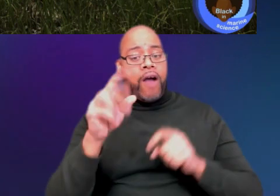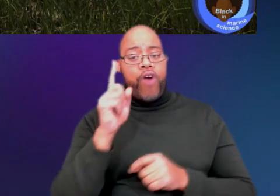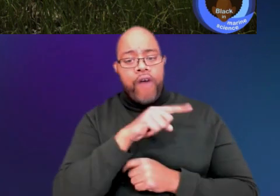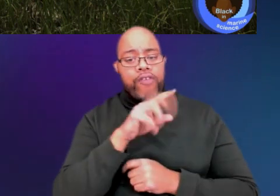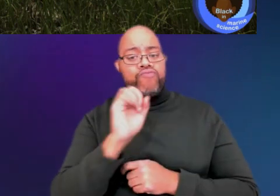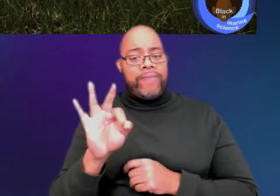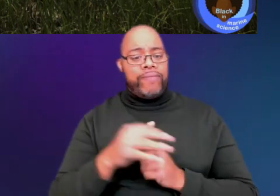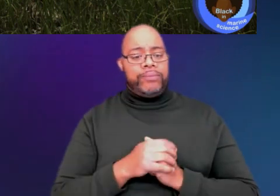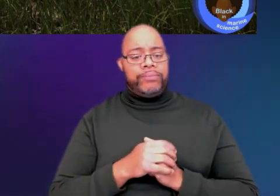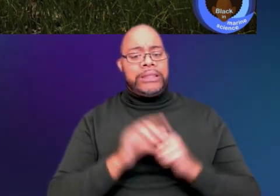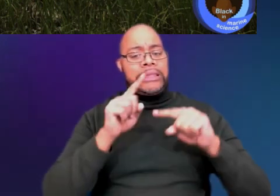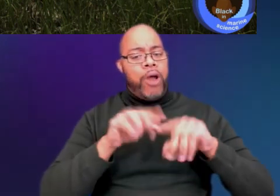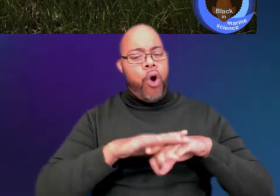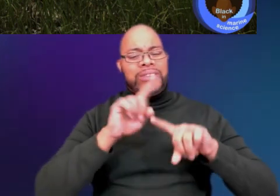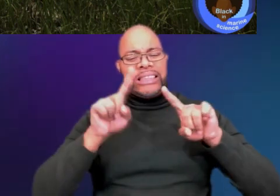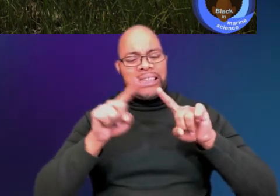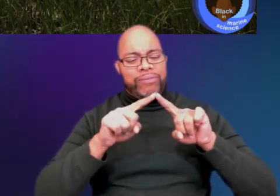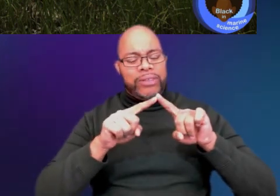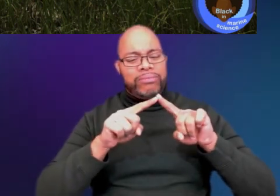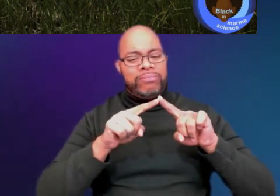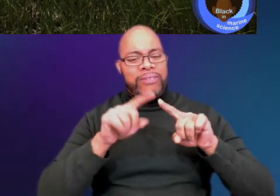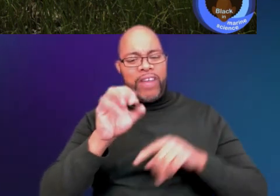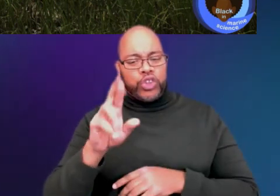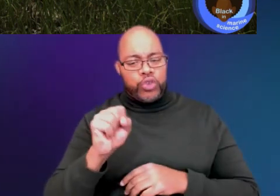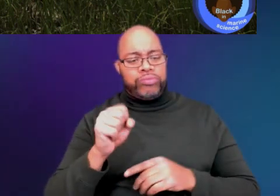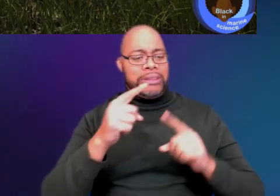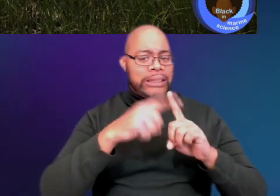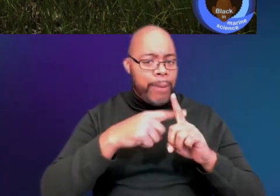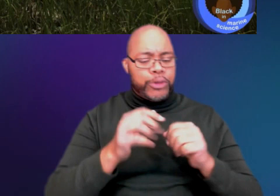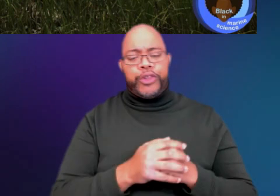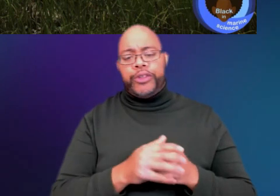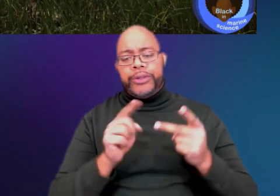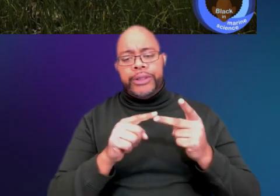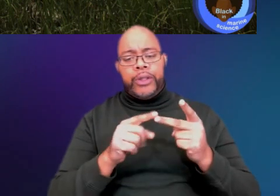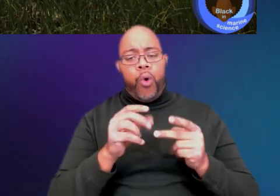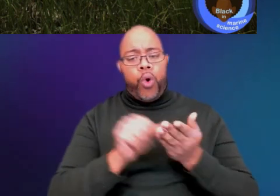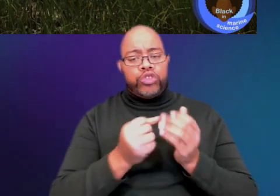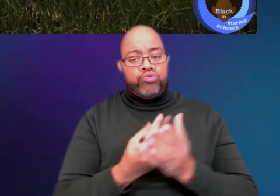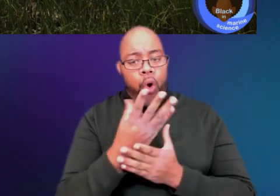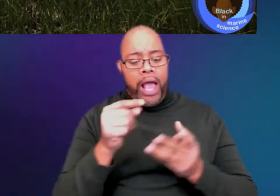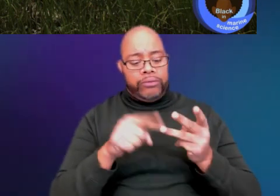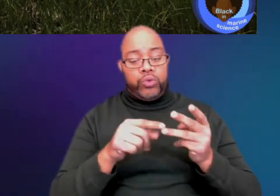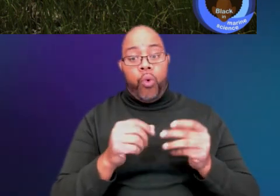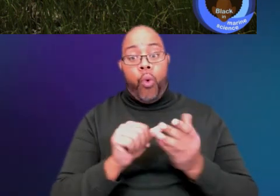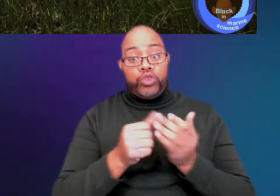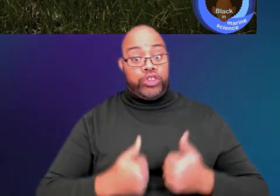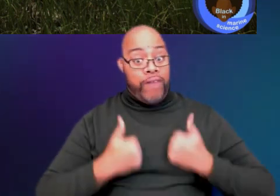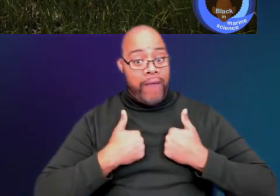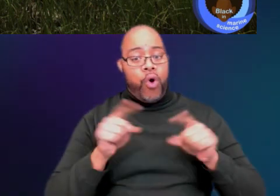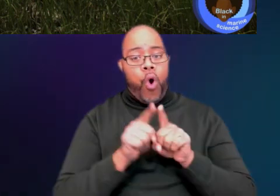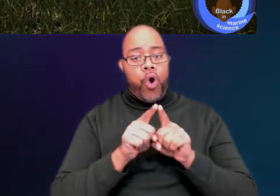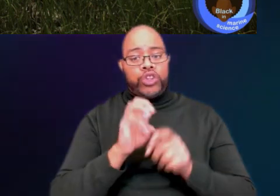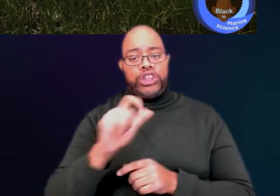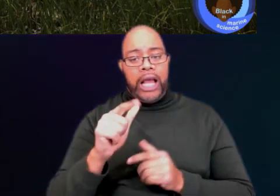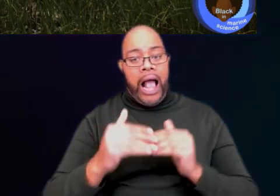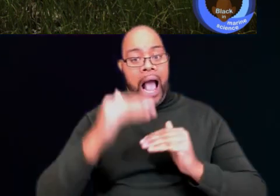artificial reefs depends on a variety of different factors, such as temperature, oyster growth, and oyster survival, as well as shell